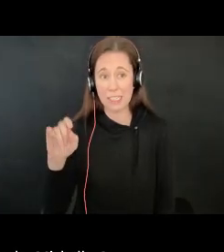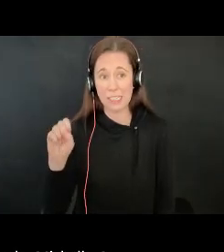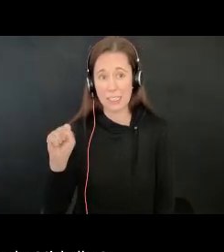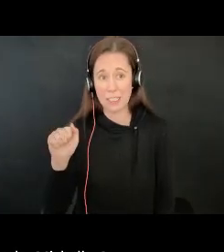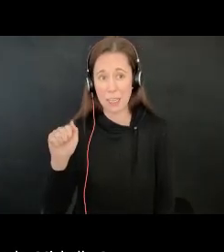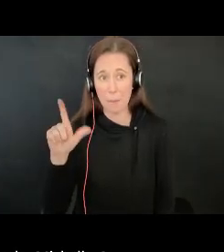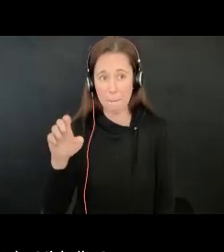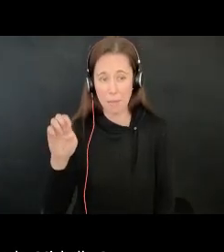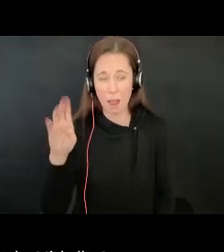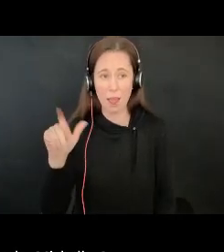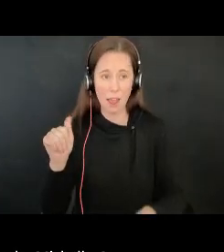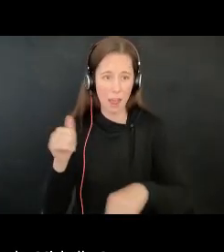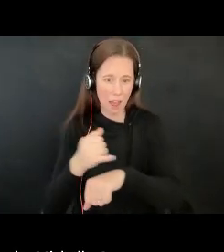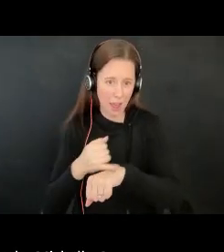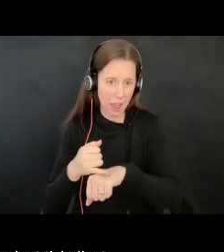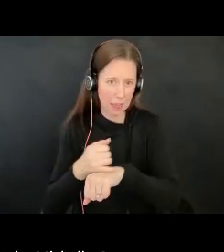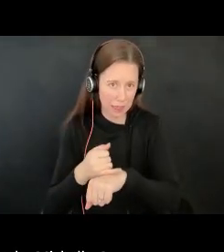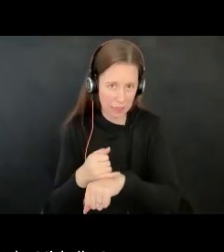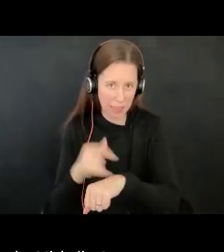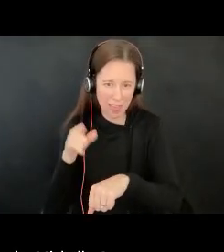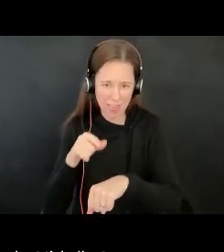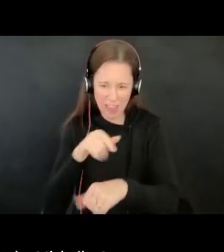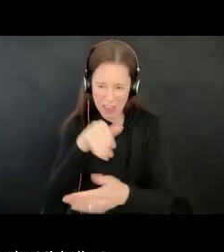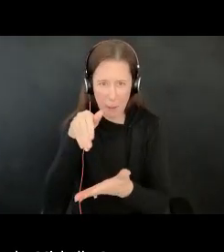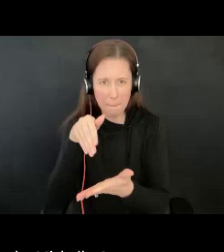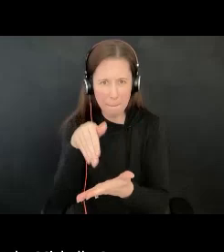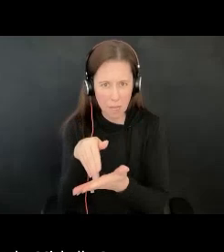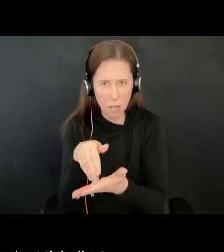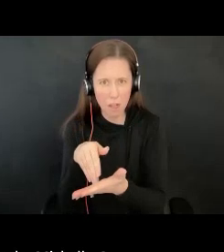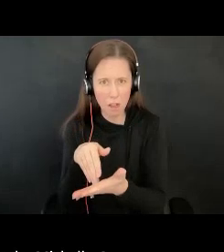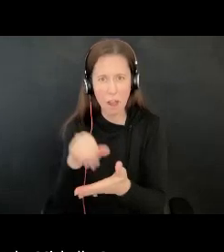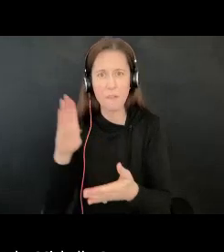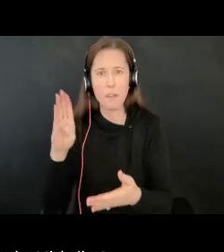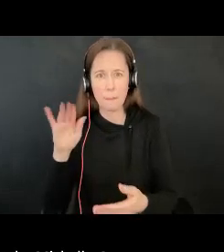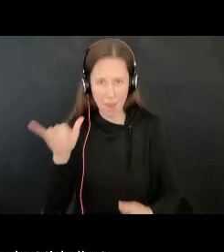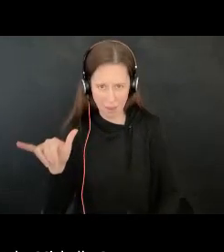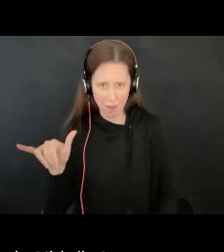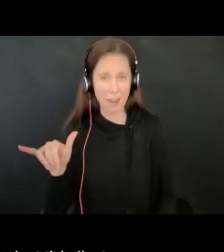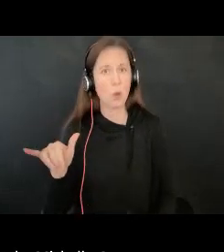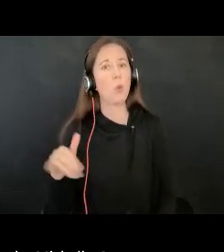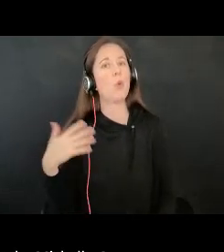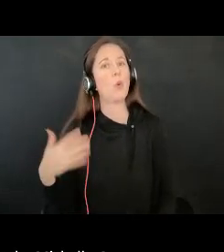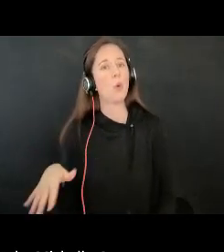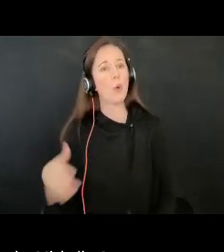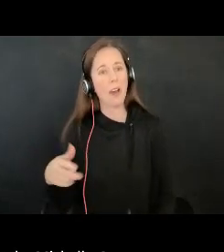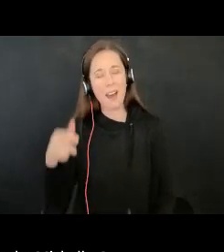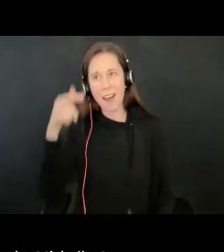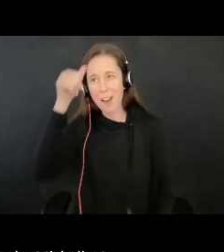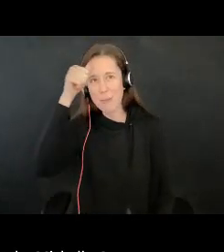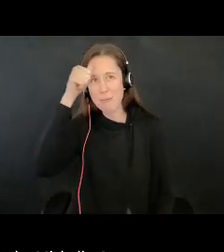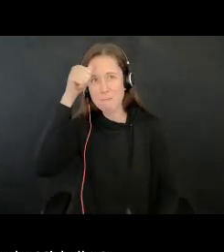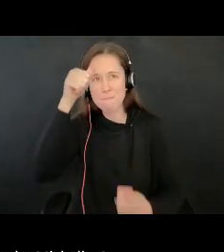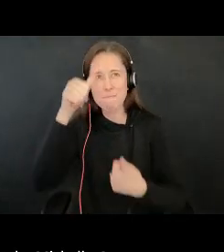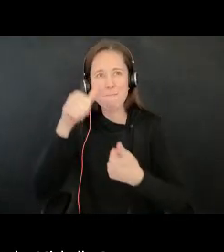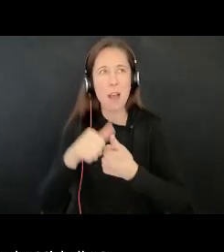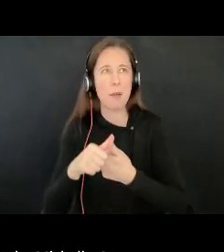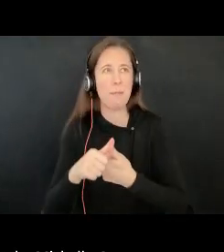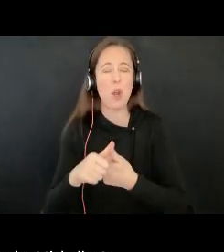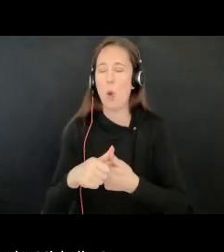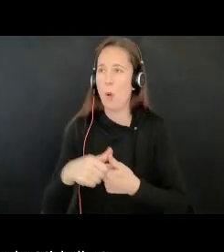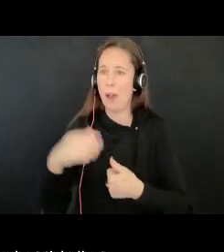Island, Virginia. That is an island in the middle of the Chesapeake Bay. And it was one of my first true